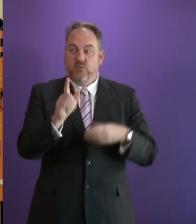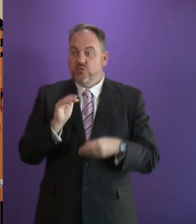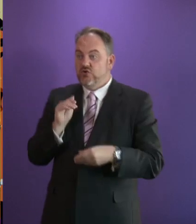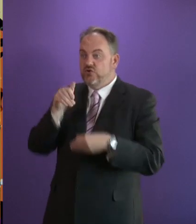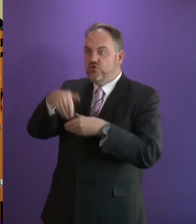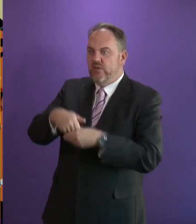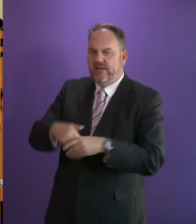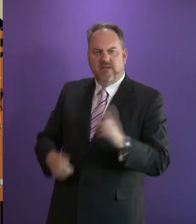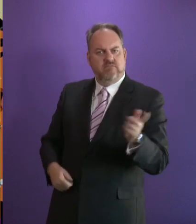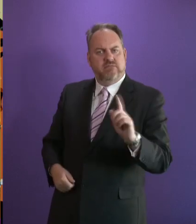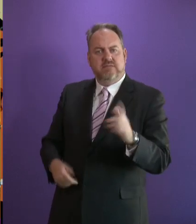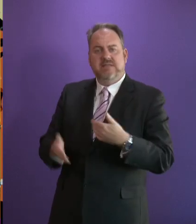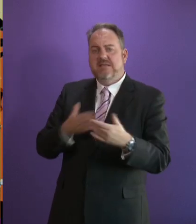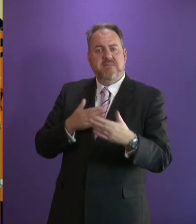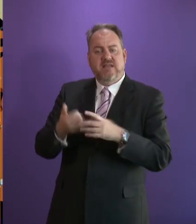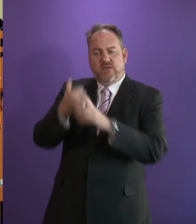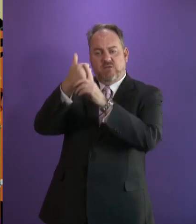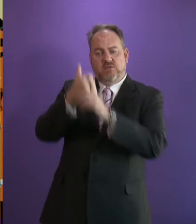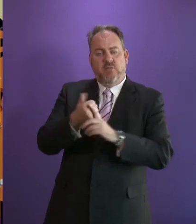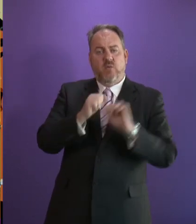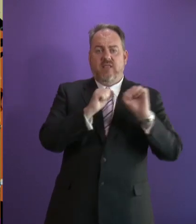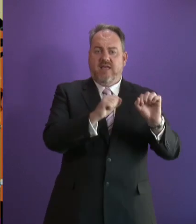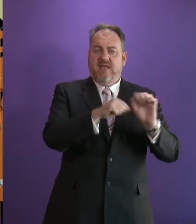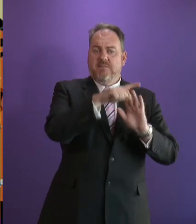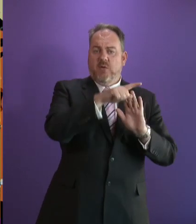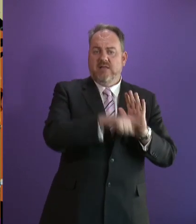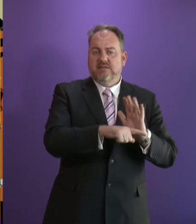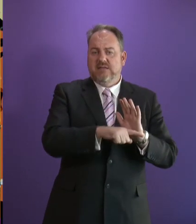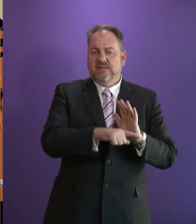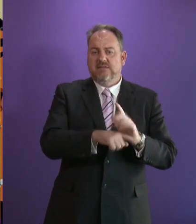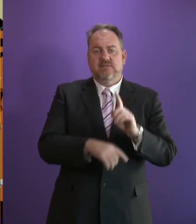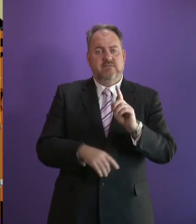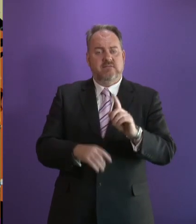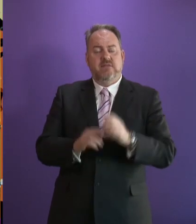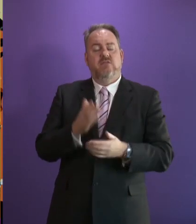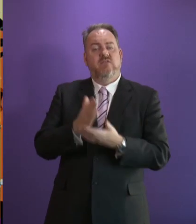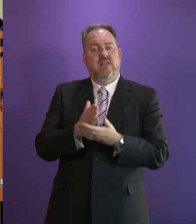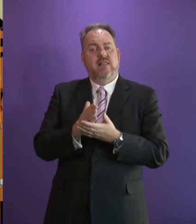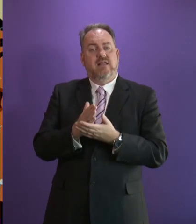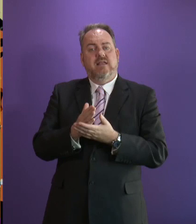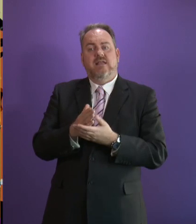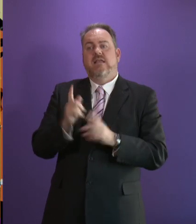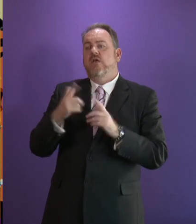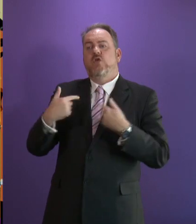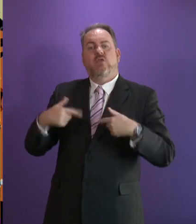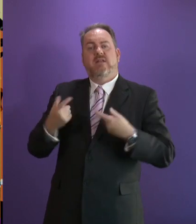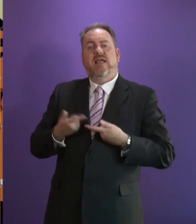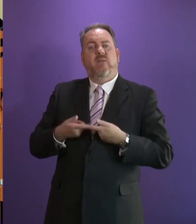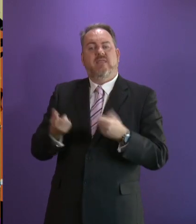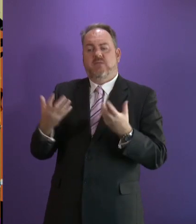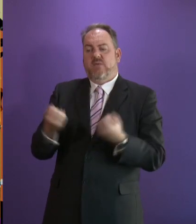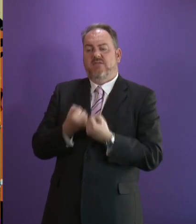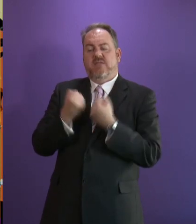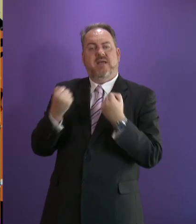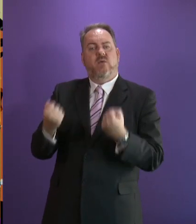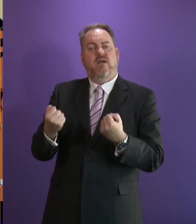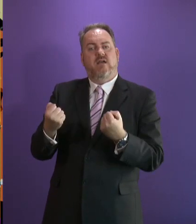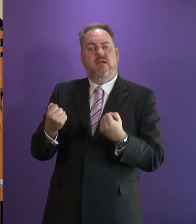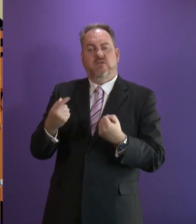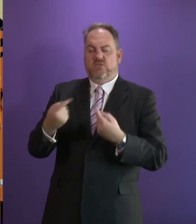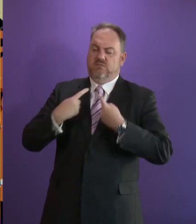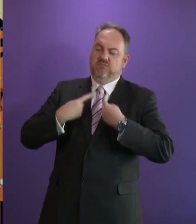bullying or trolling on the internet. I think also not giving these people a platform is a really important thing to do.